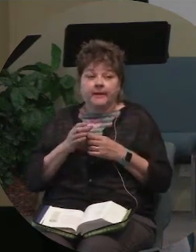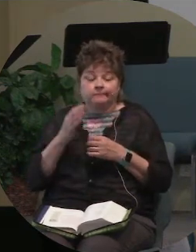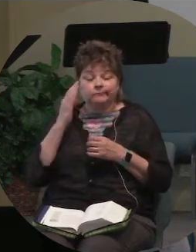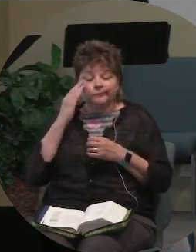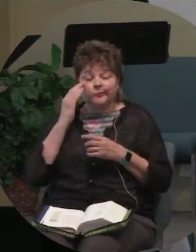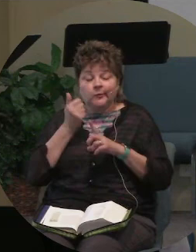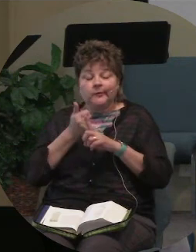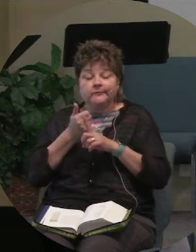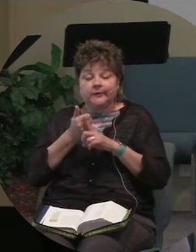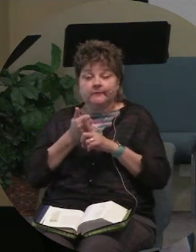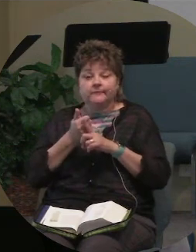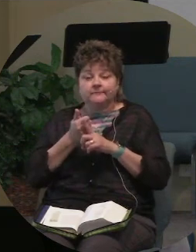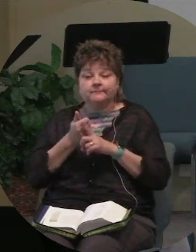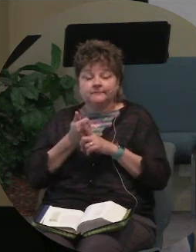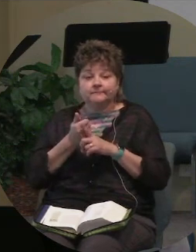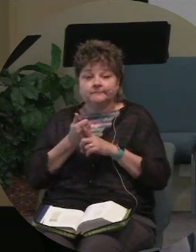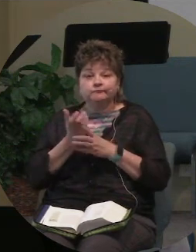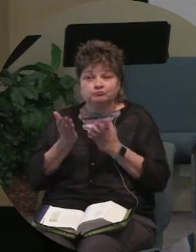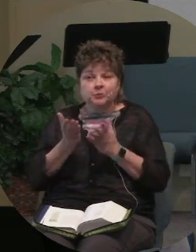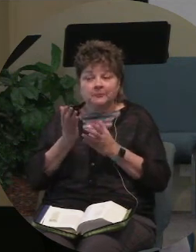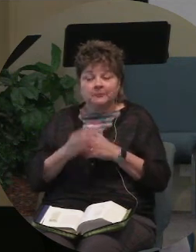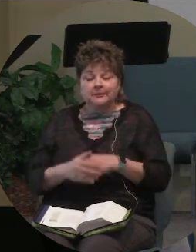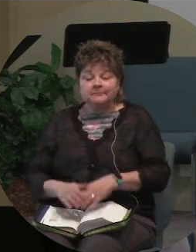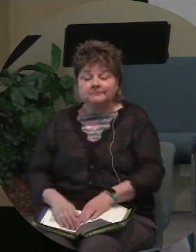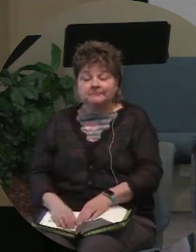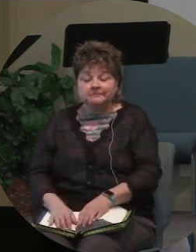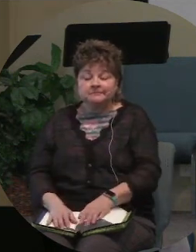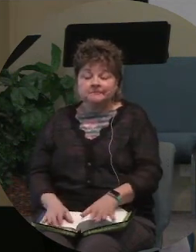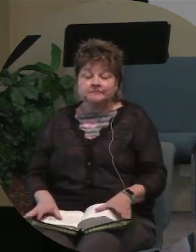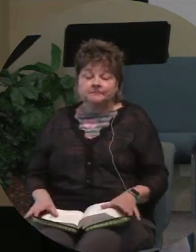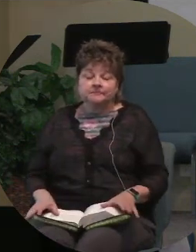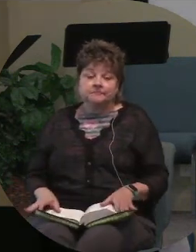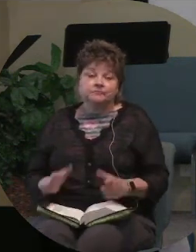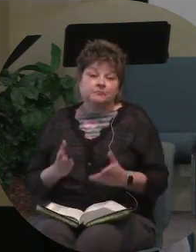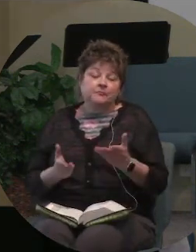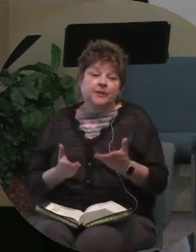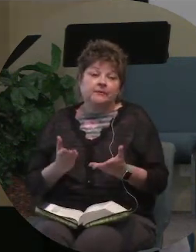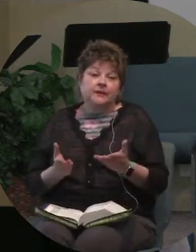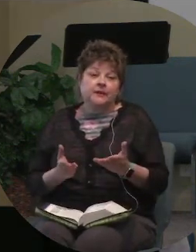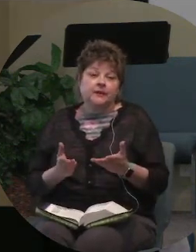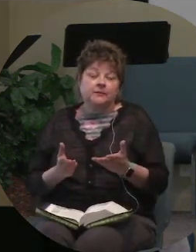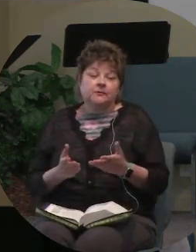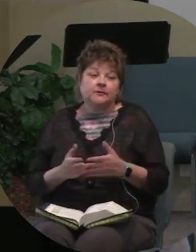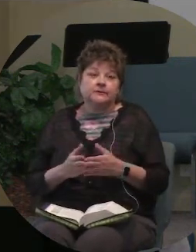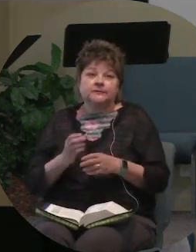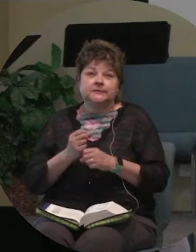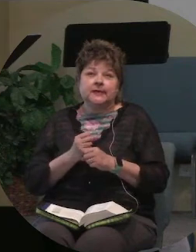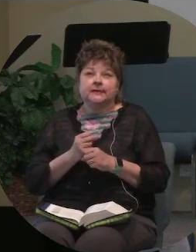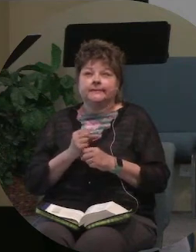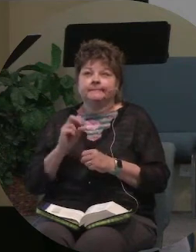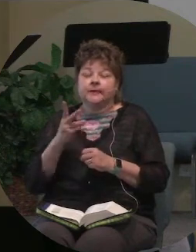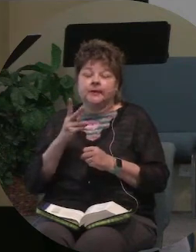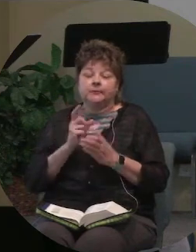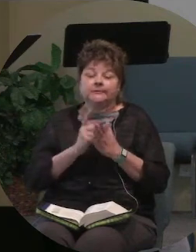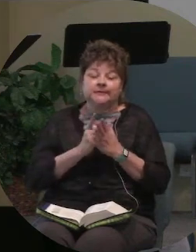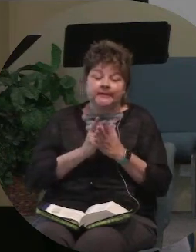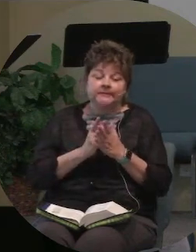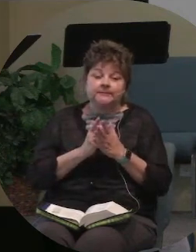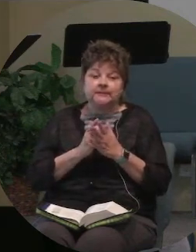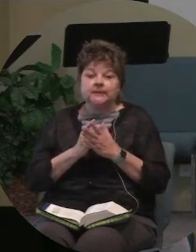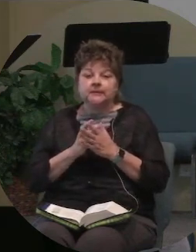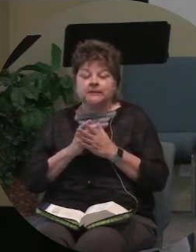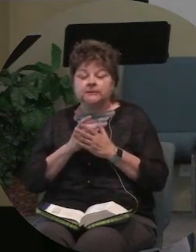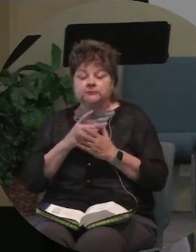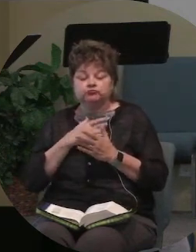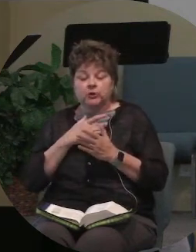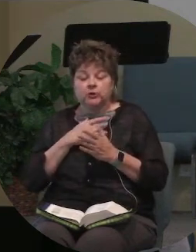yourself, probably. Maybe we just take a couple seconds and just maybe quiet our hearts